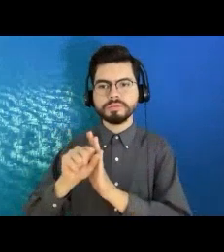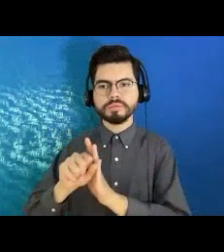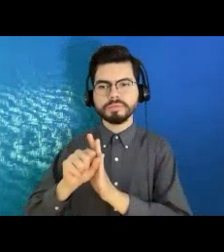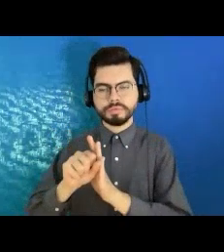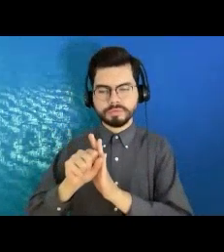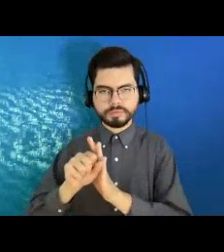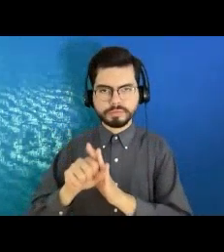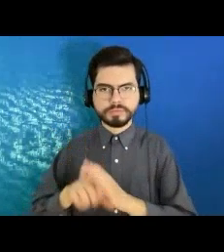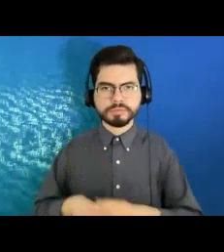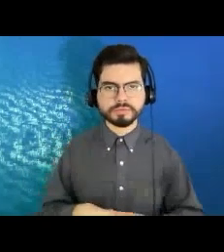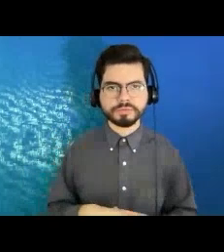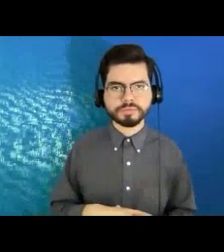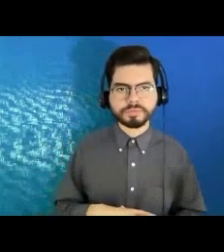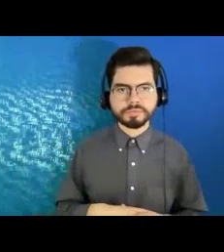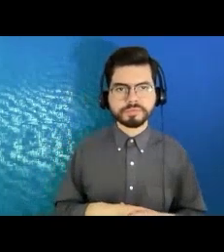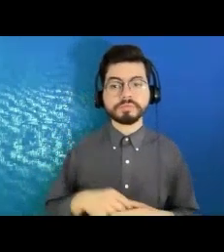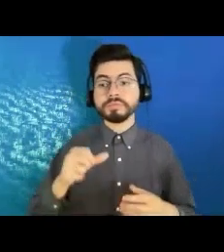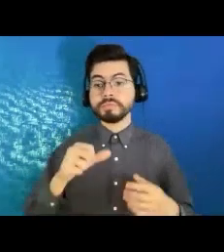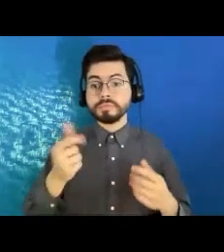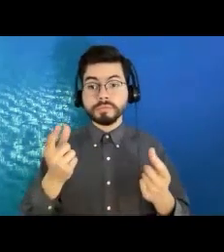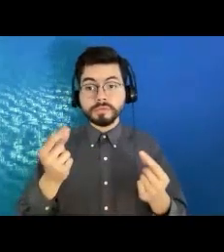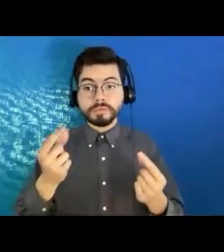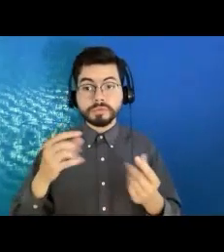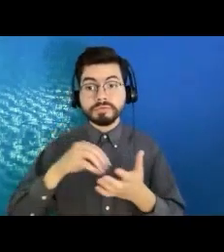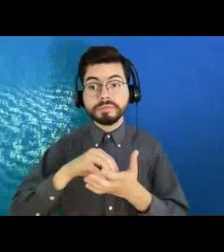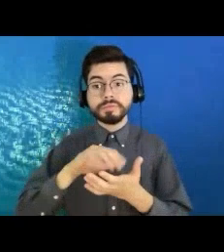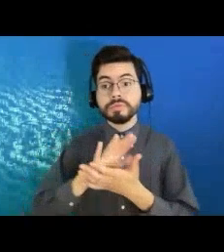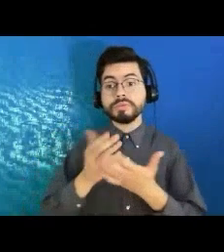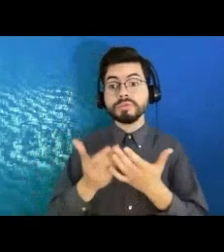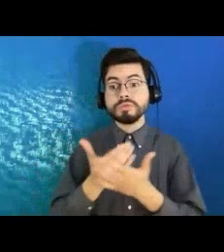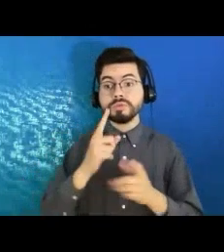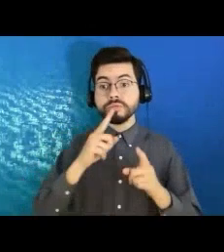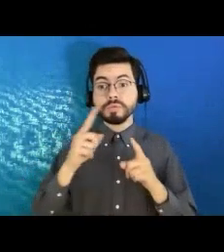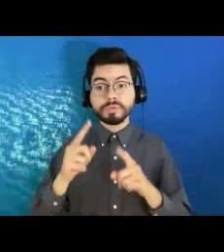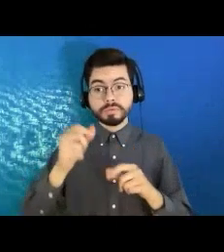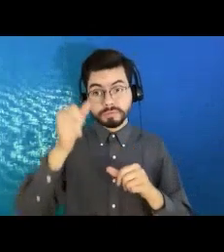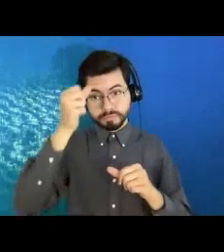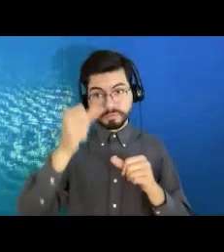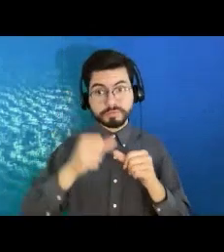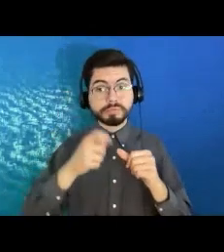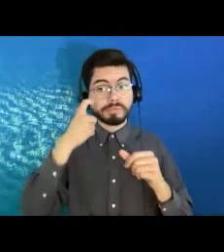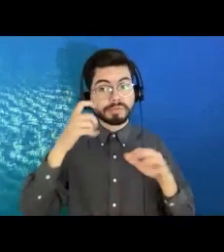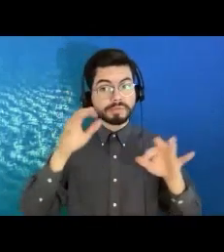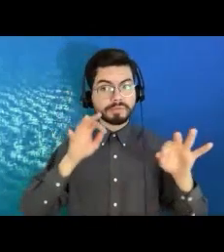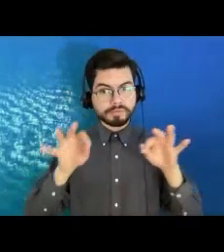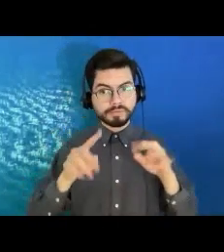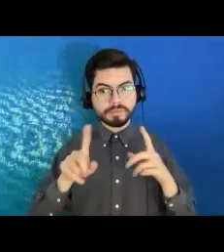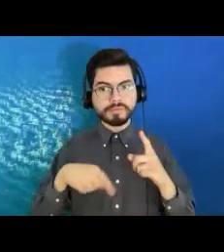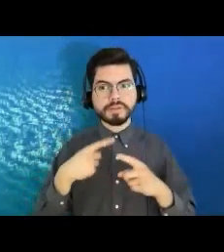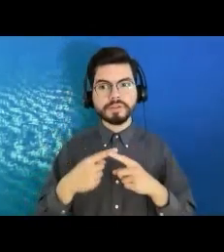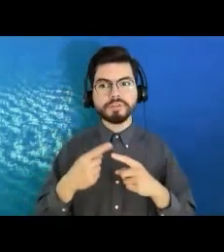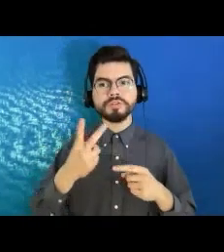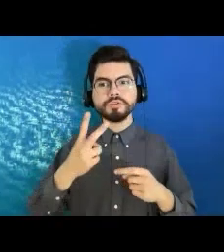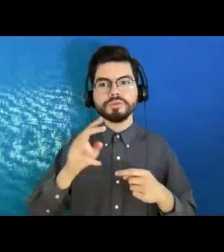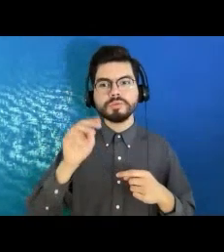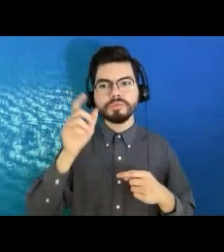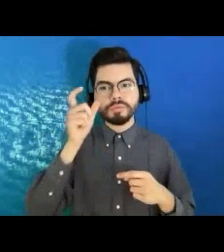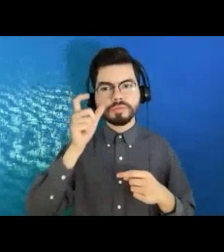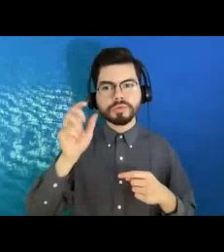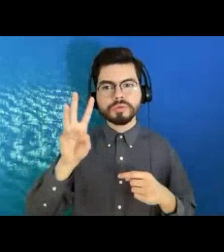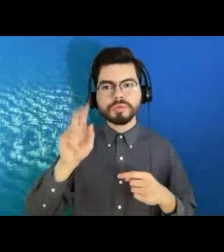Another thing that we've done is document a new report. So I just told you about the 2 new moonworts for the park, and that